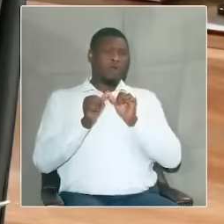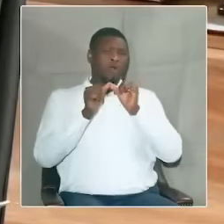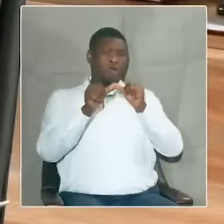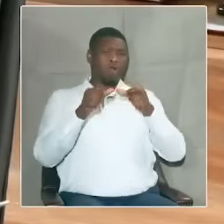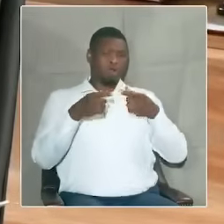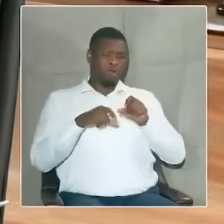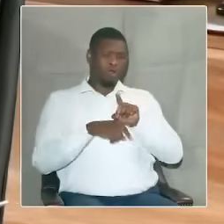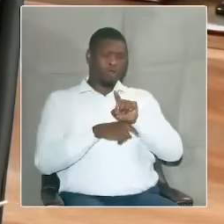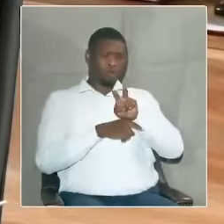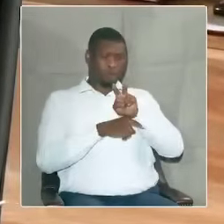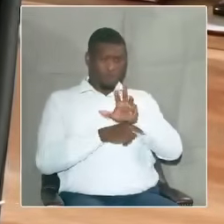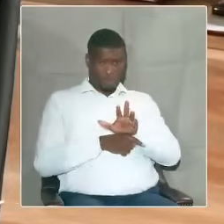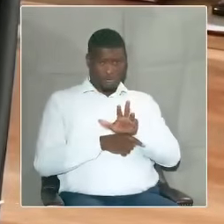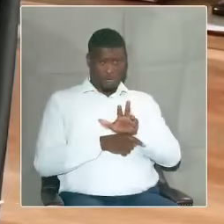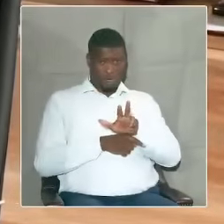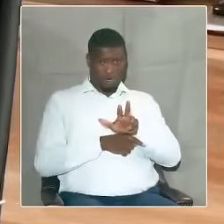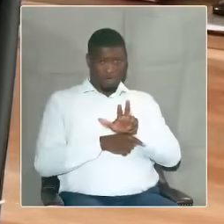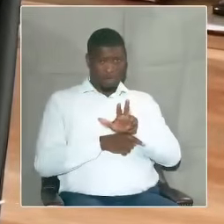128,